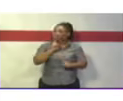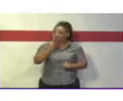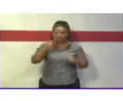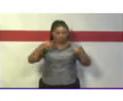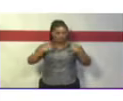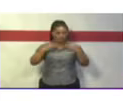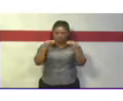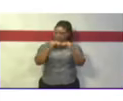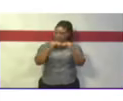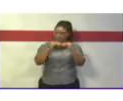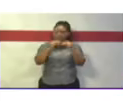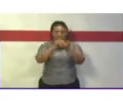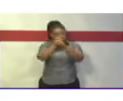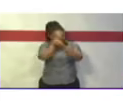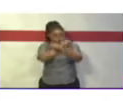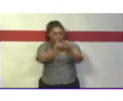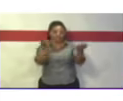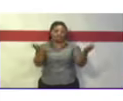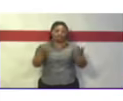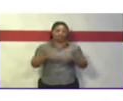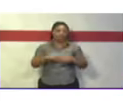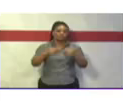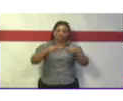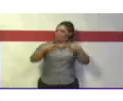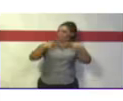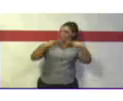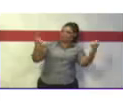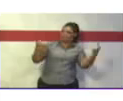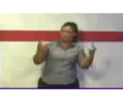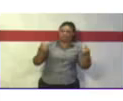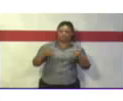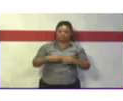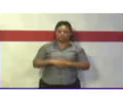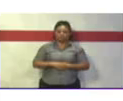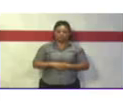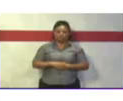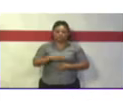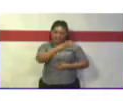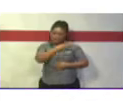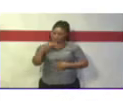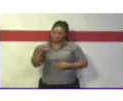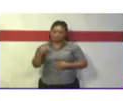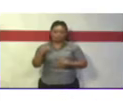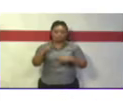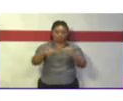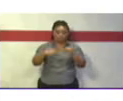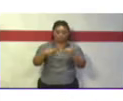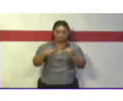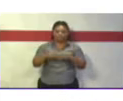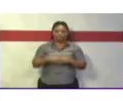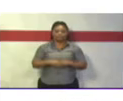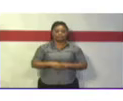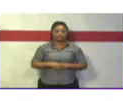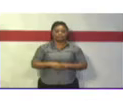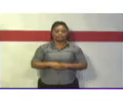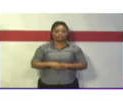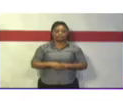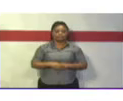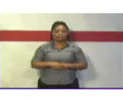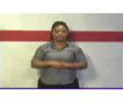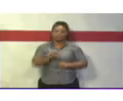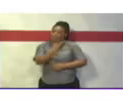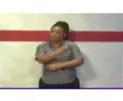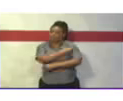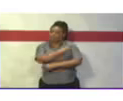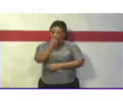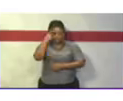the side effects? And then secondly, just a quick update on the uptake of vaccines by doctors, nurses, and other